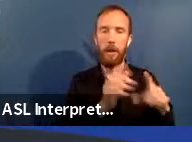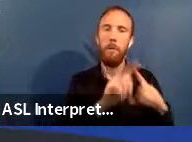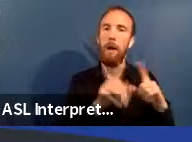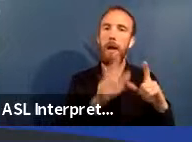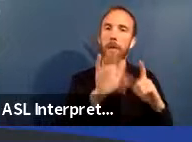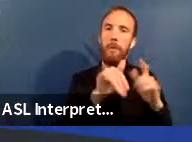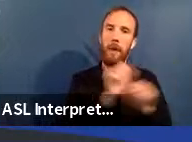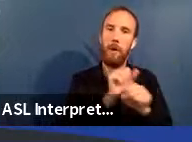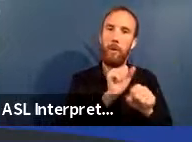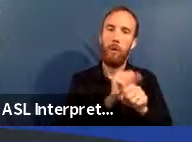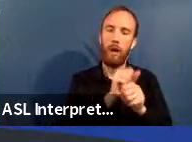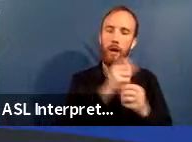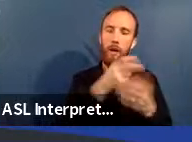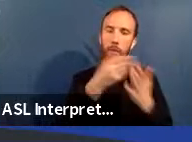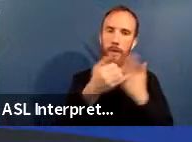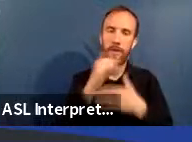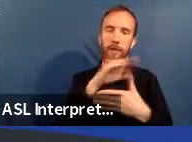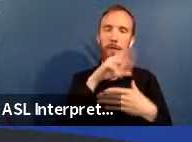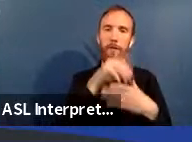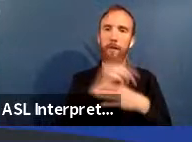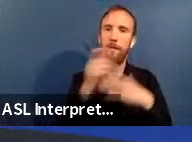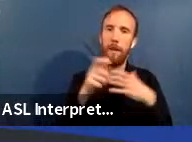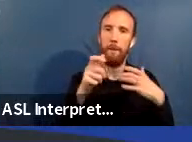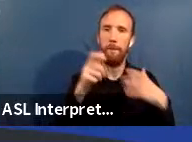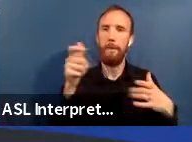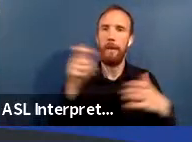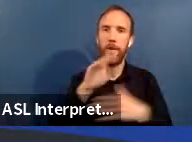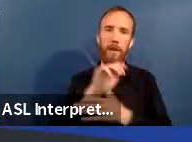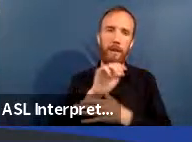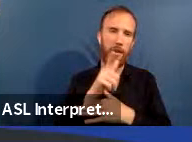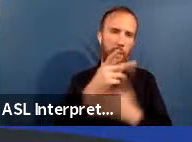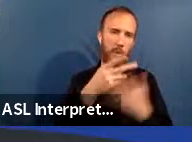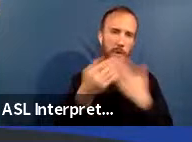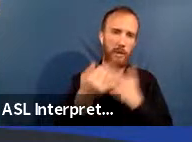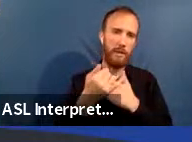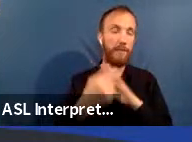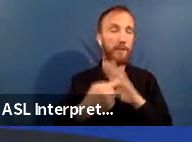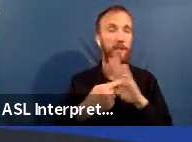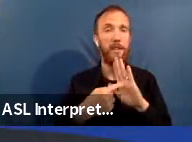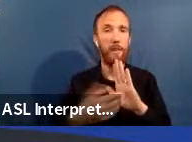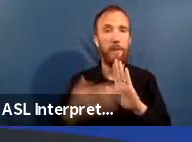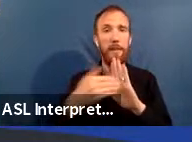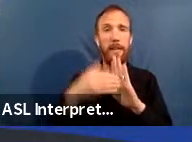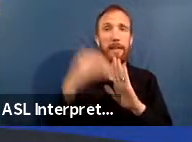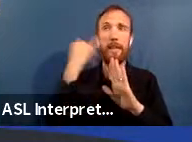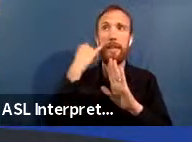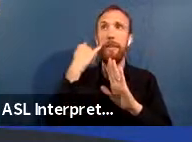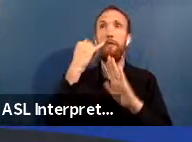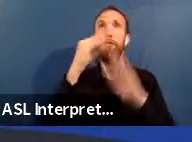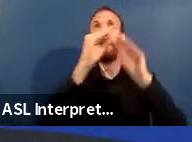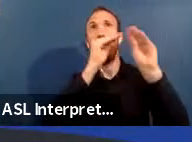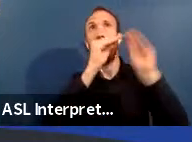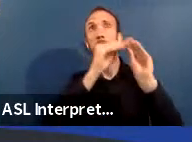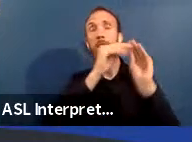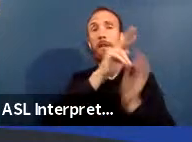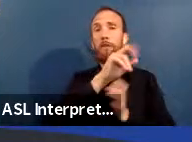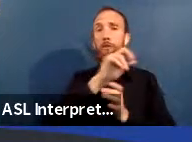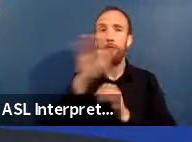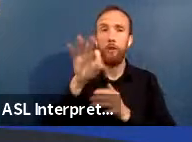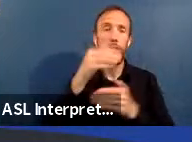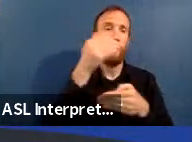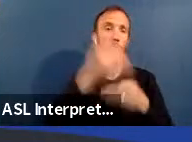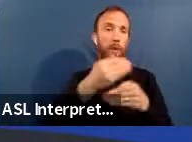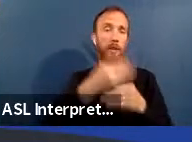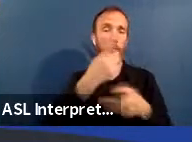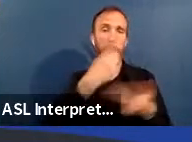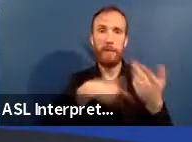part of larger capital projects. For example, again, if we're doing a roof or window replacement, any finishes that